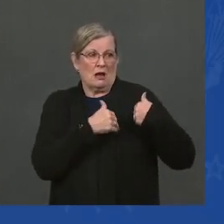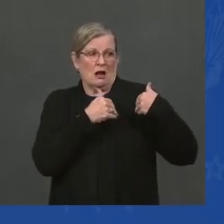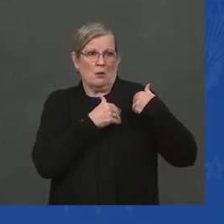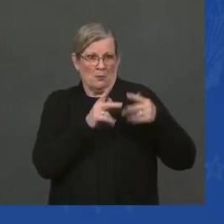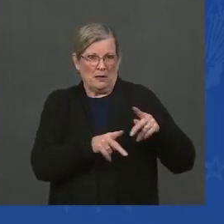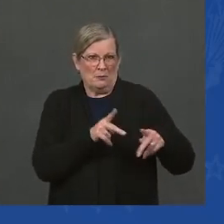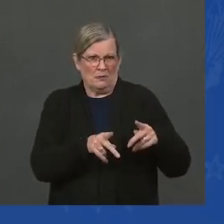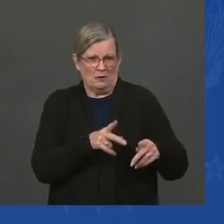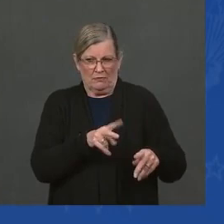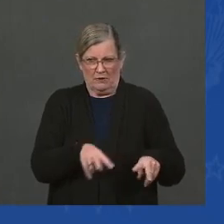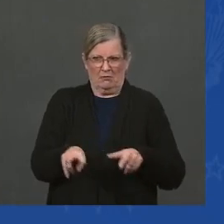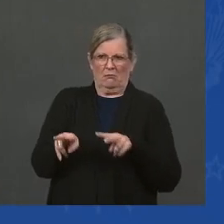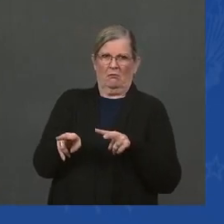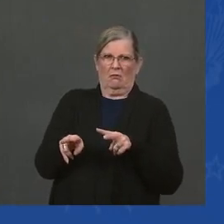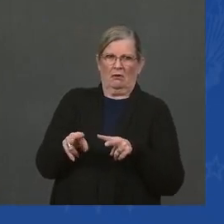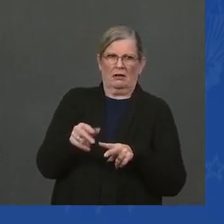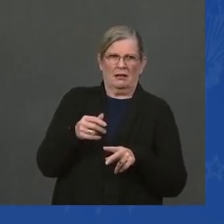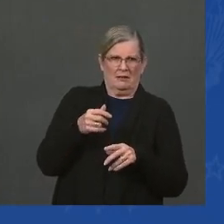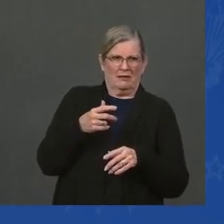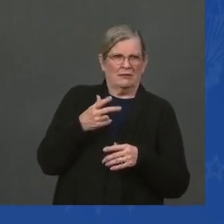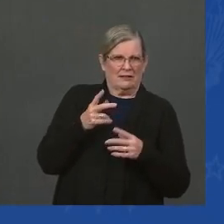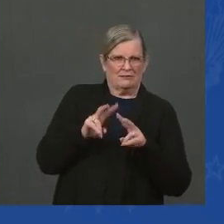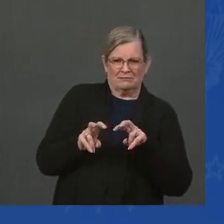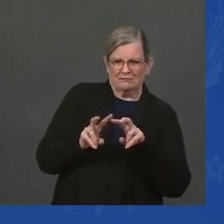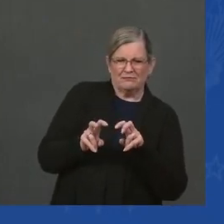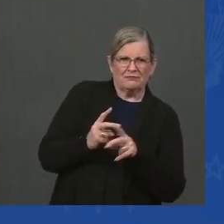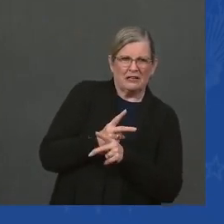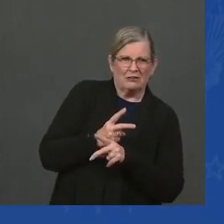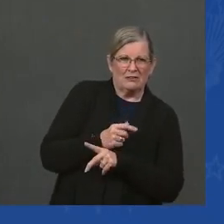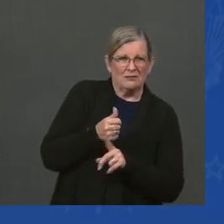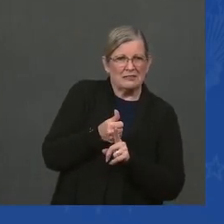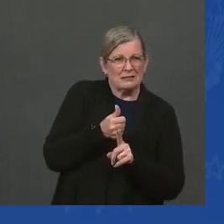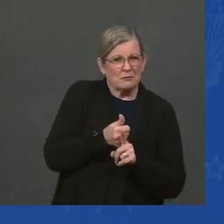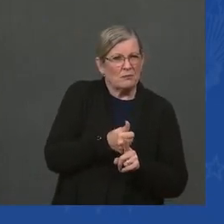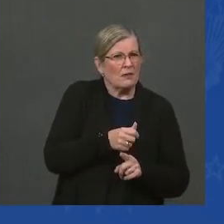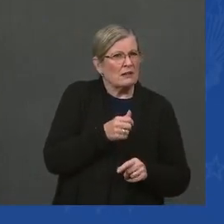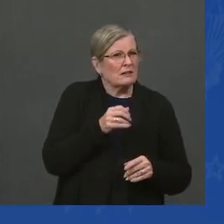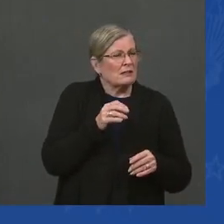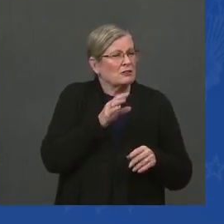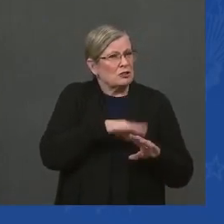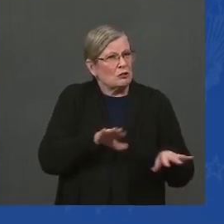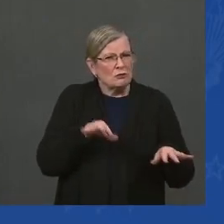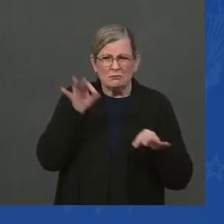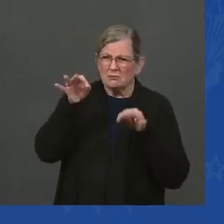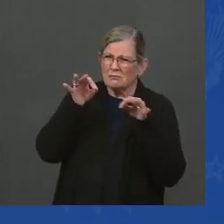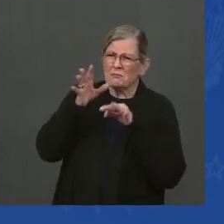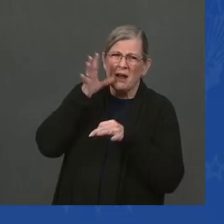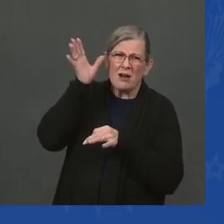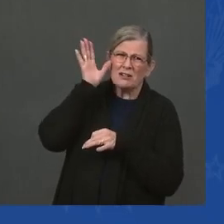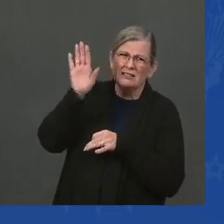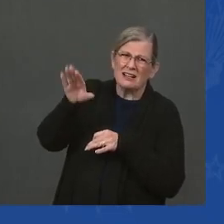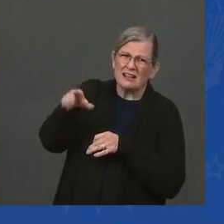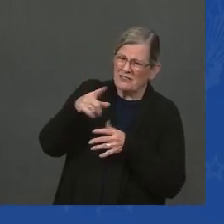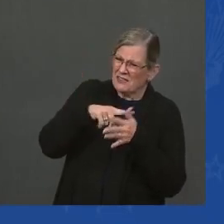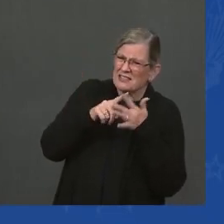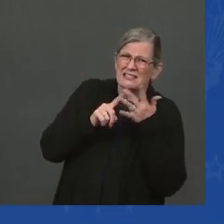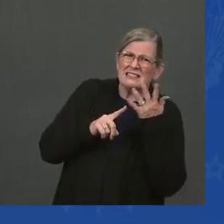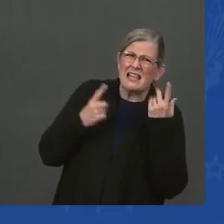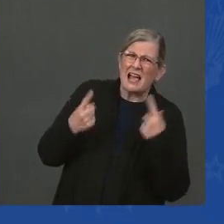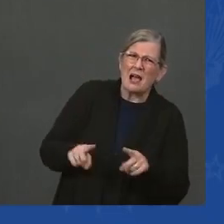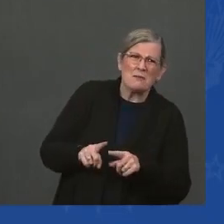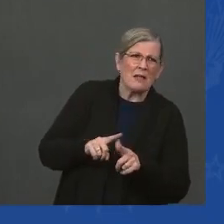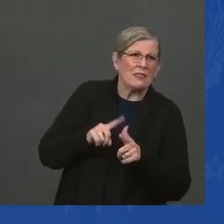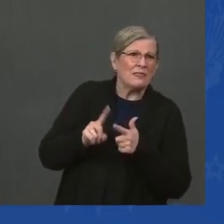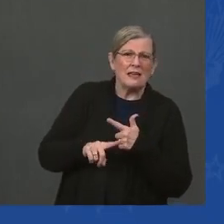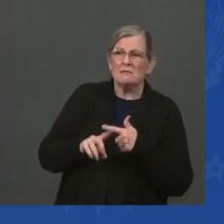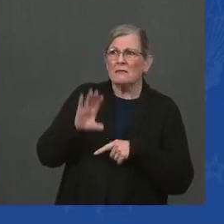Having a profound impact on their parents and their grandparents about what's happening. And then all these climactic and climactic things have